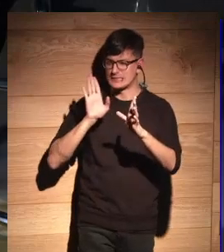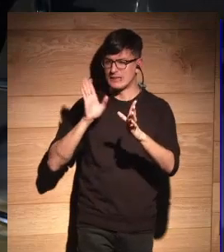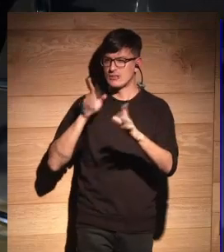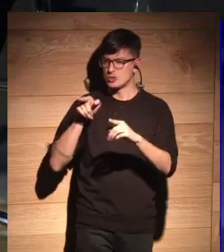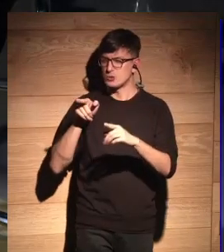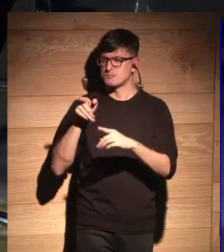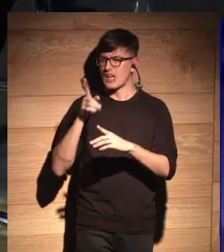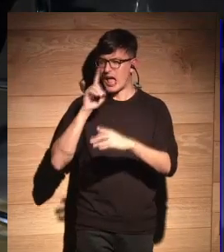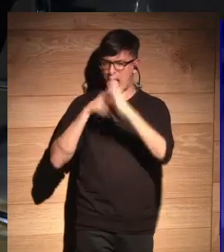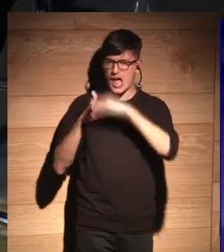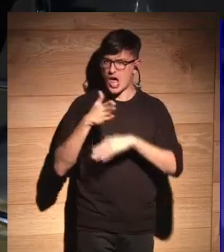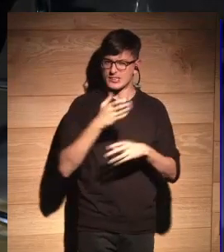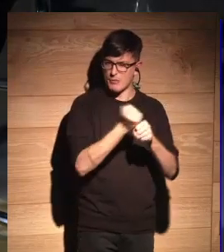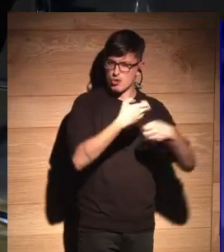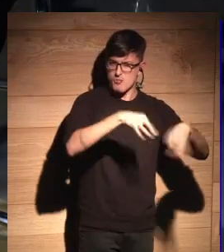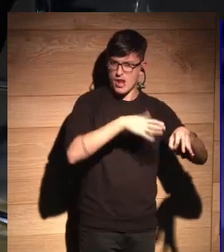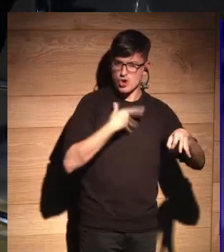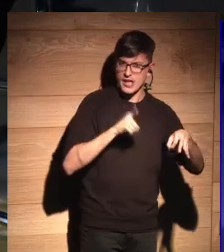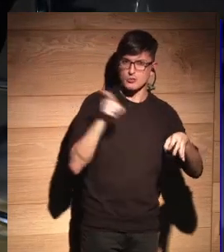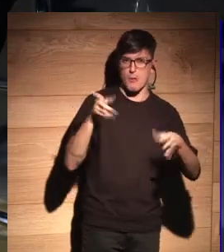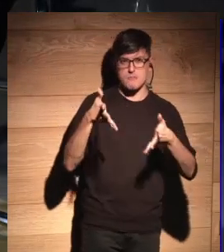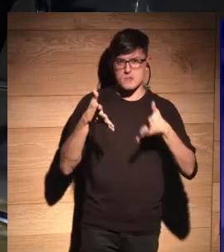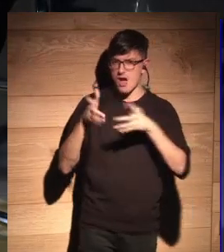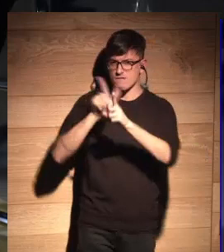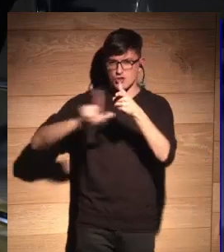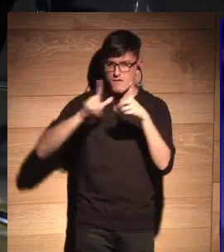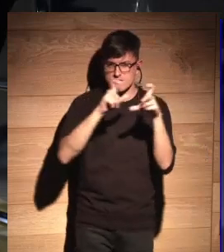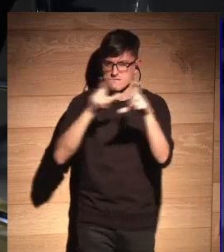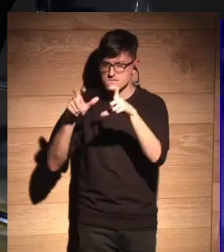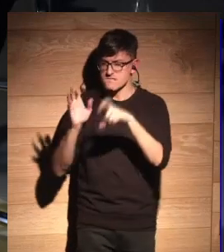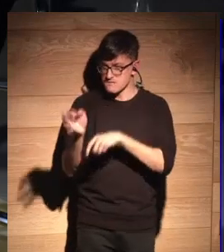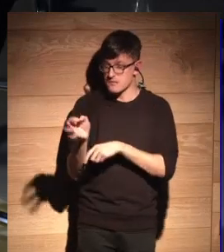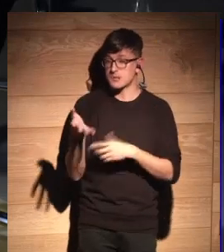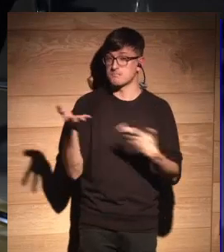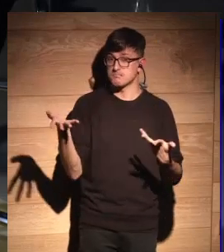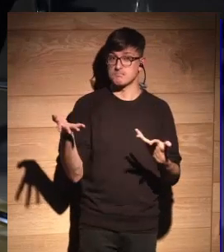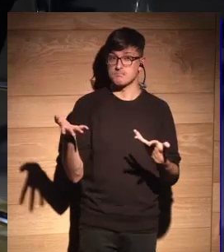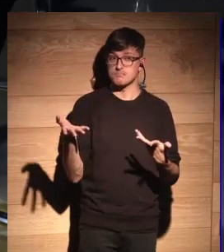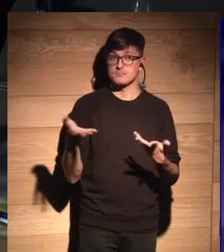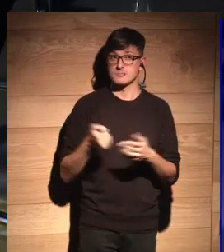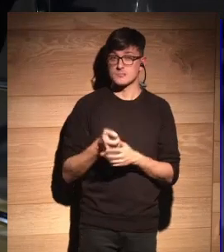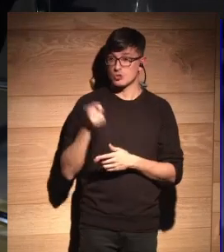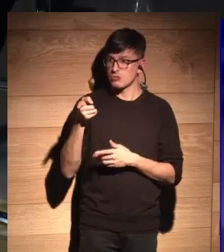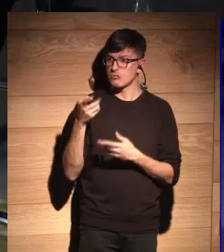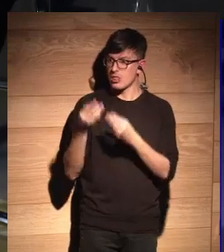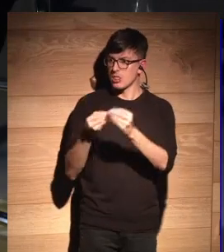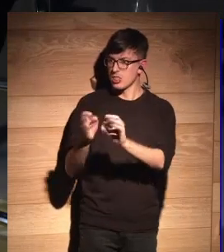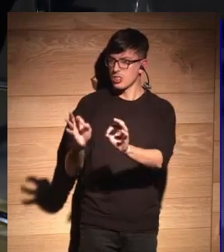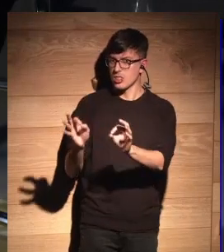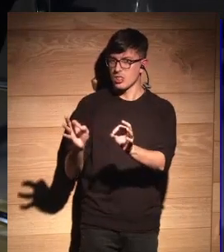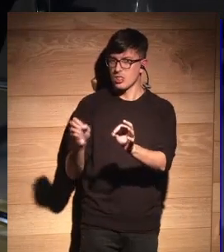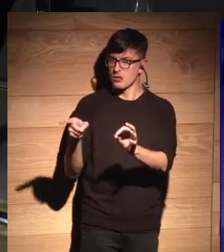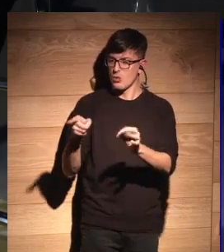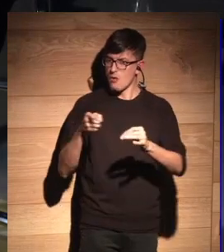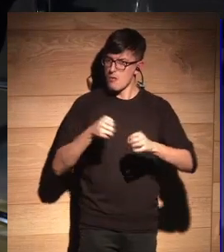travel. I like to take pictures. So you made your passion as a profession. Yeah,